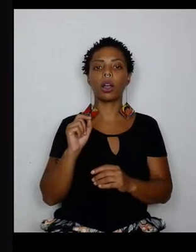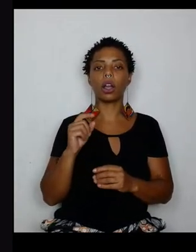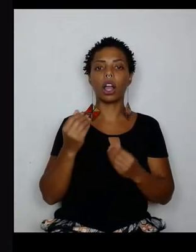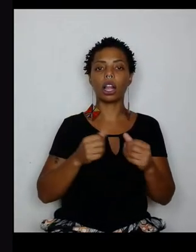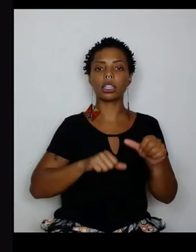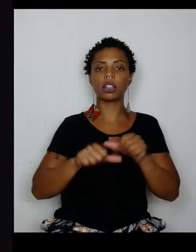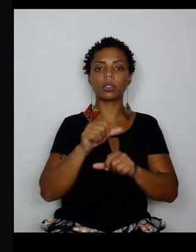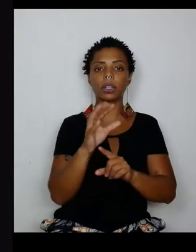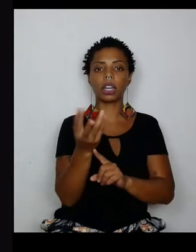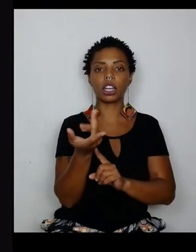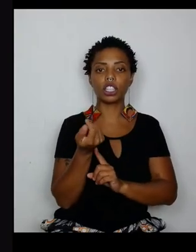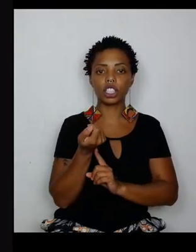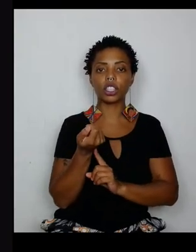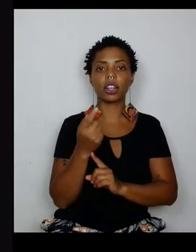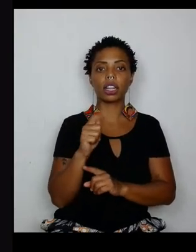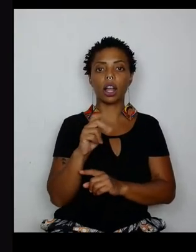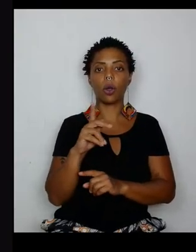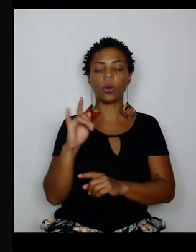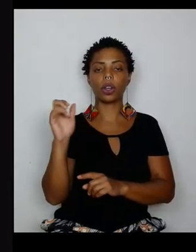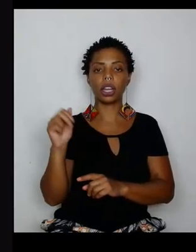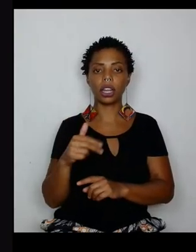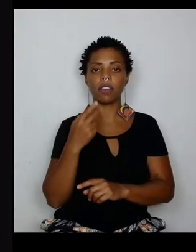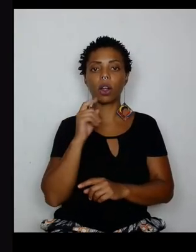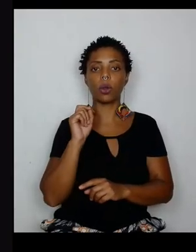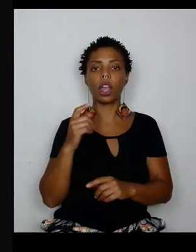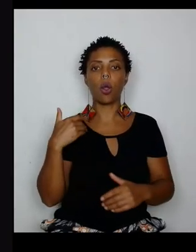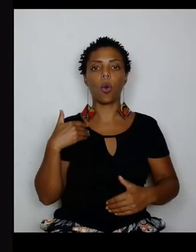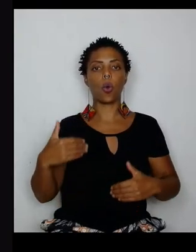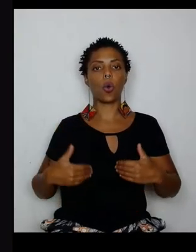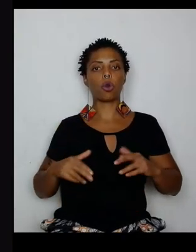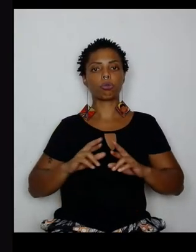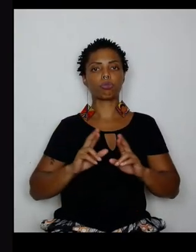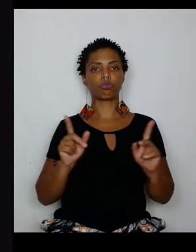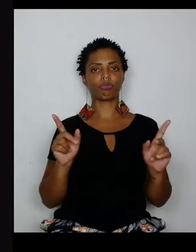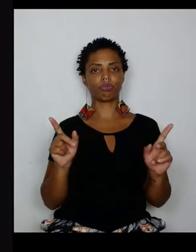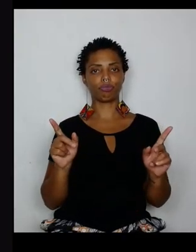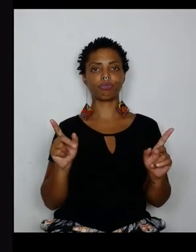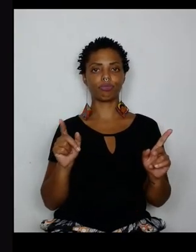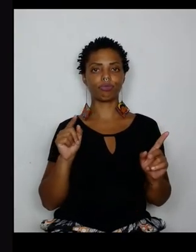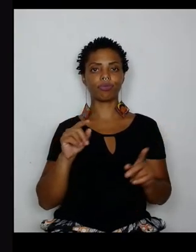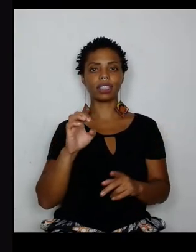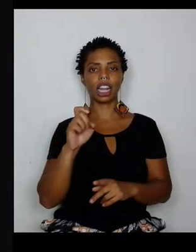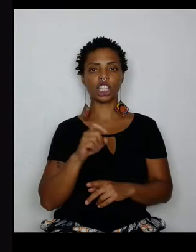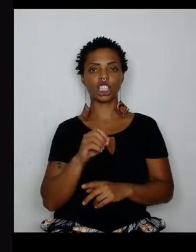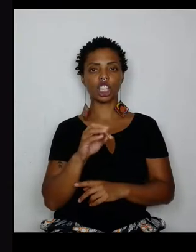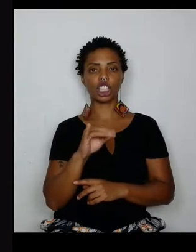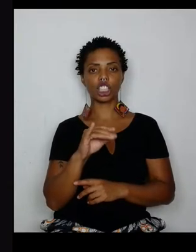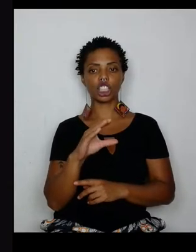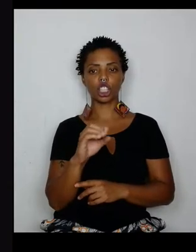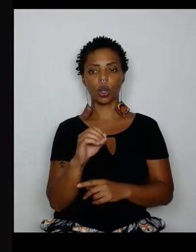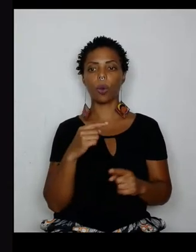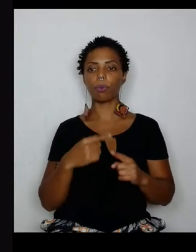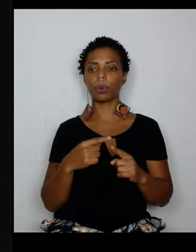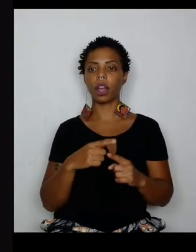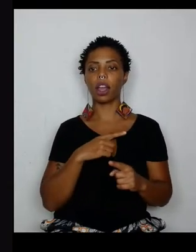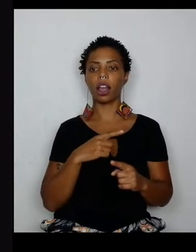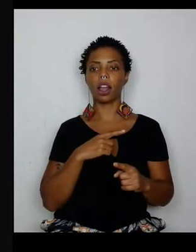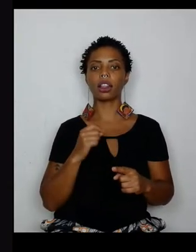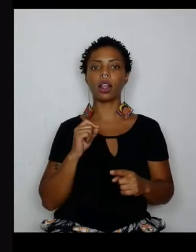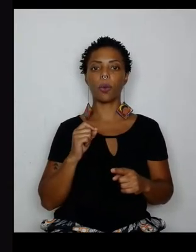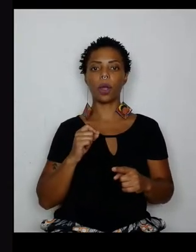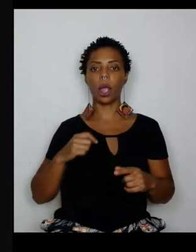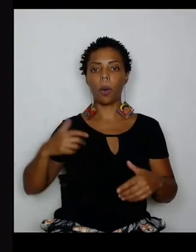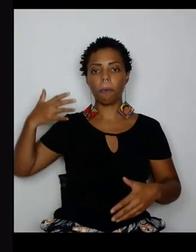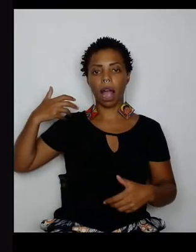definition an exotic body the exoticism heightened by the presence of her pet monkey the unidentified